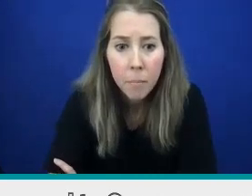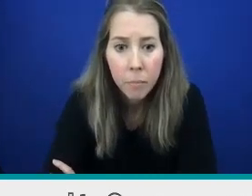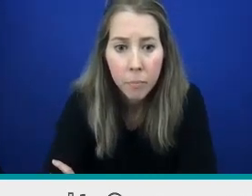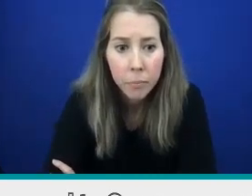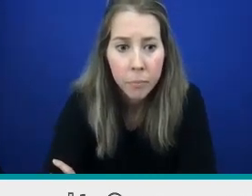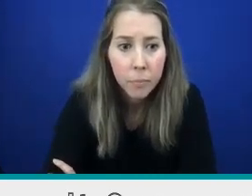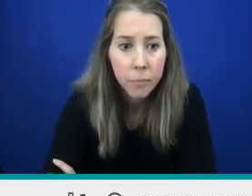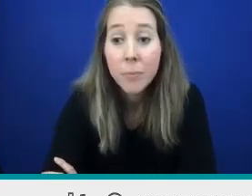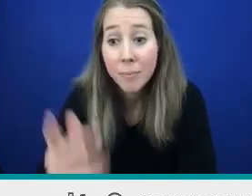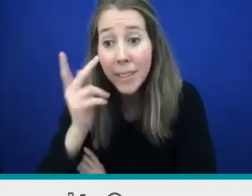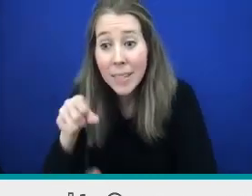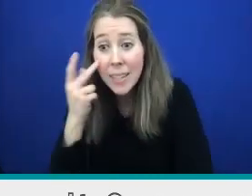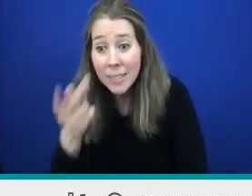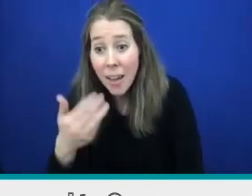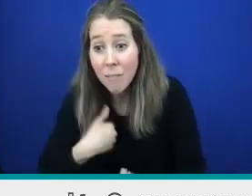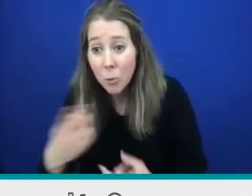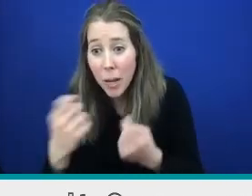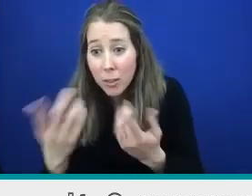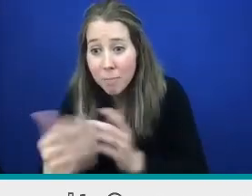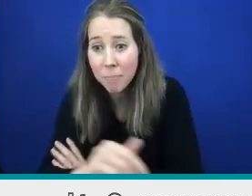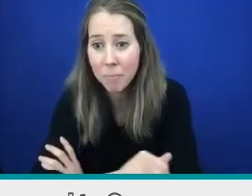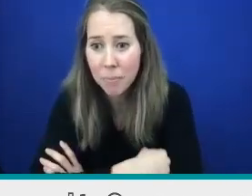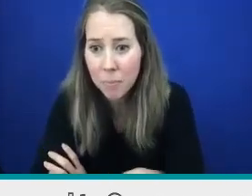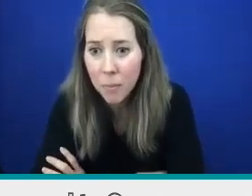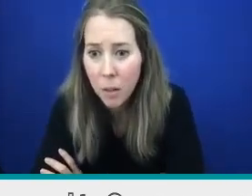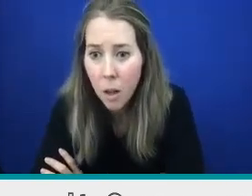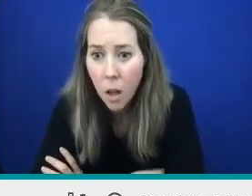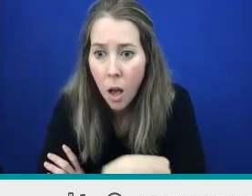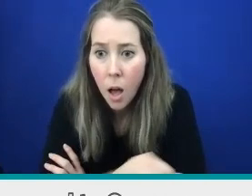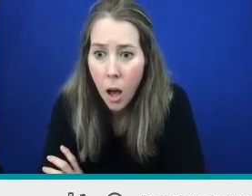yeah, Etney, I see you have a question.